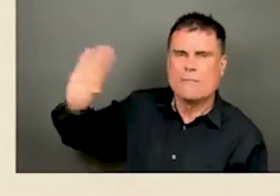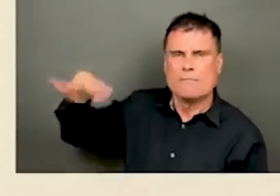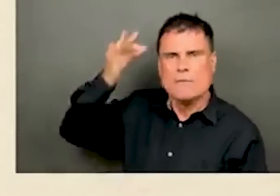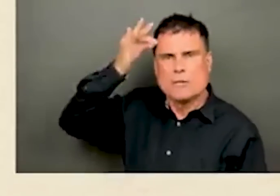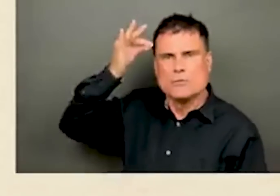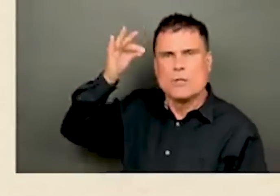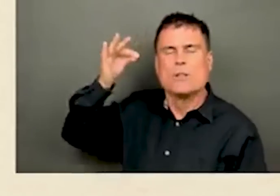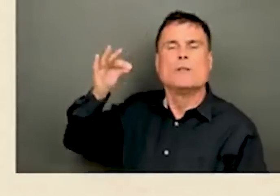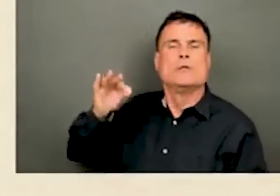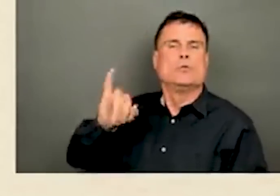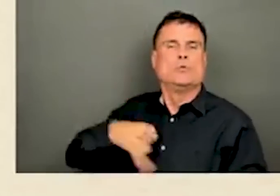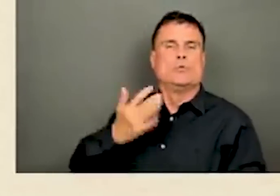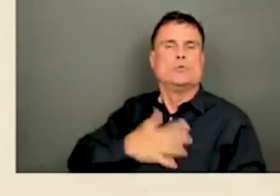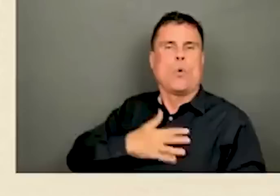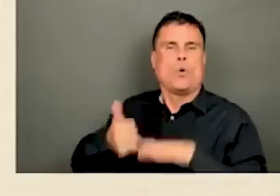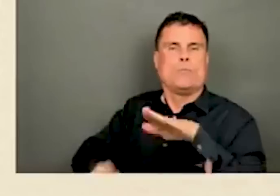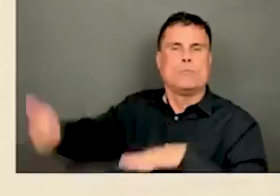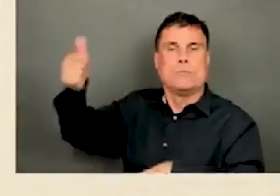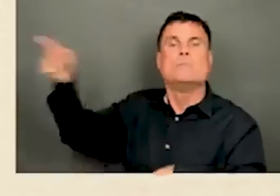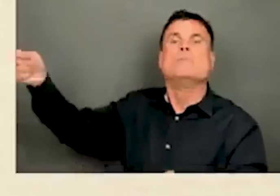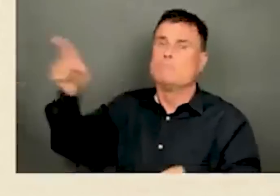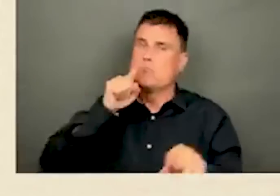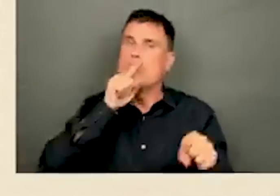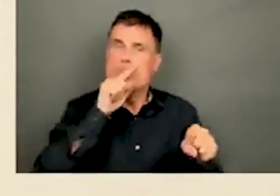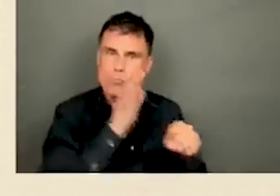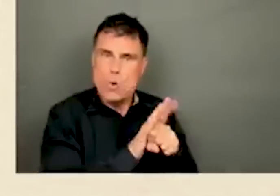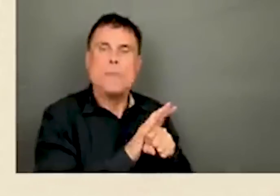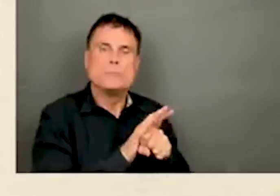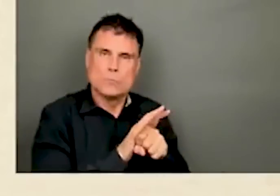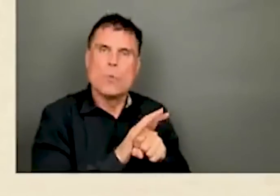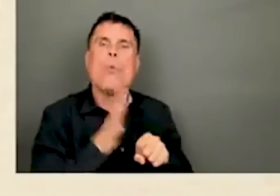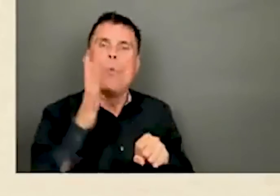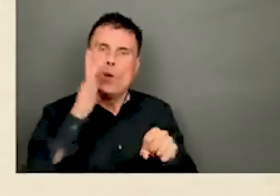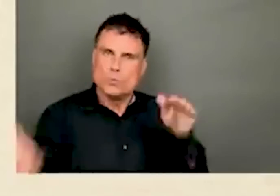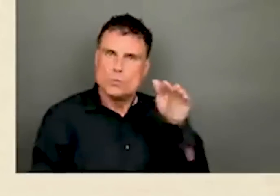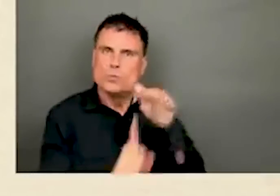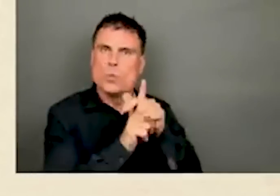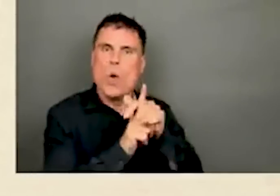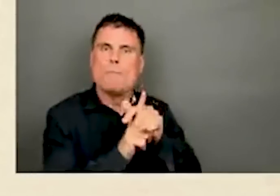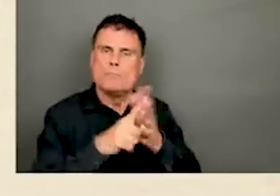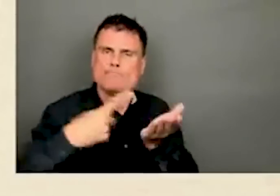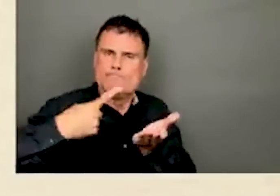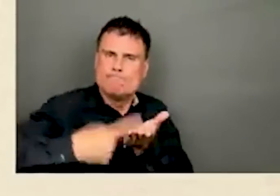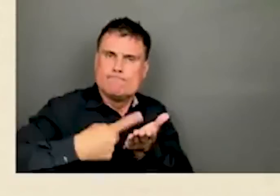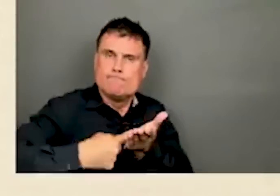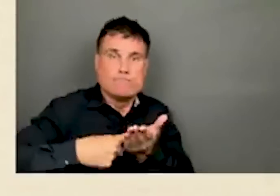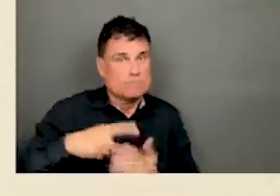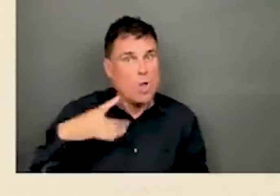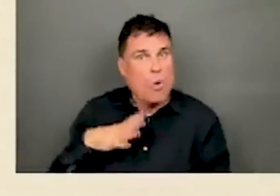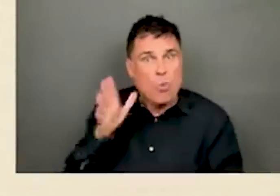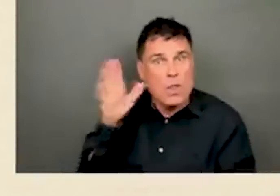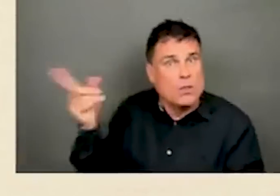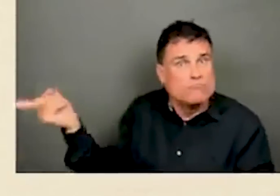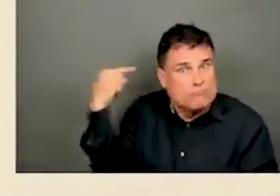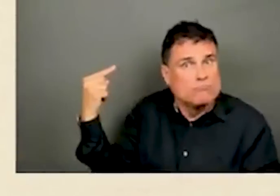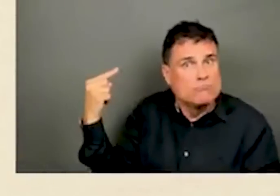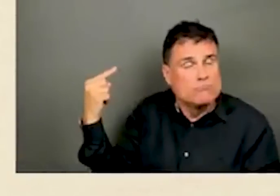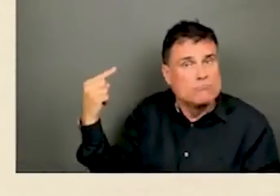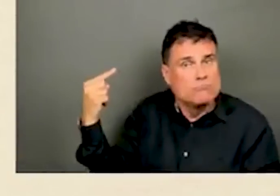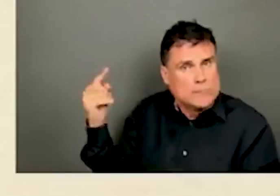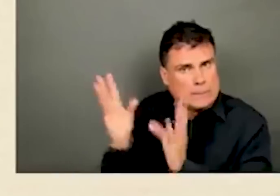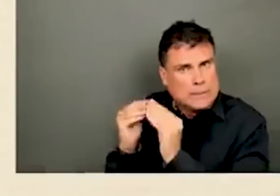that his team would be there to have that conversation and to make progress, and I'm going to hold them to that. Katie, do you have a follow-up?